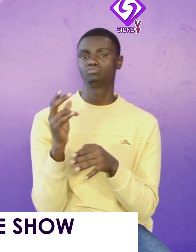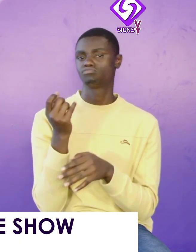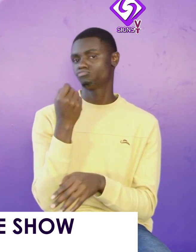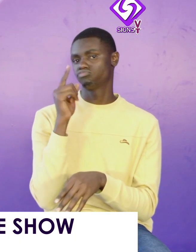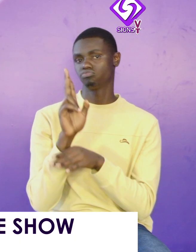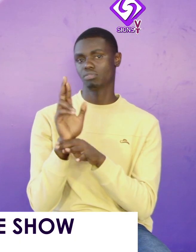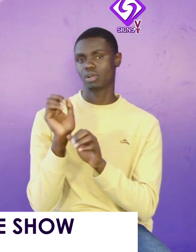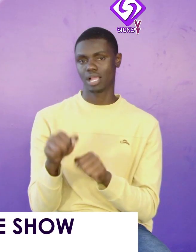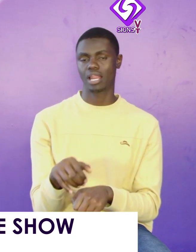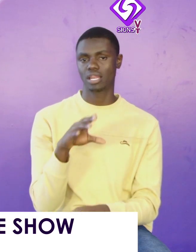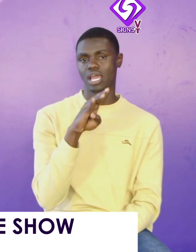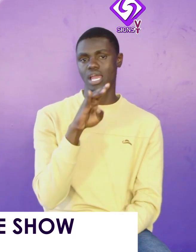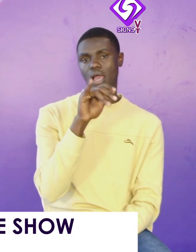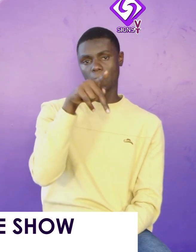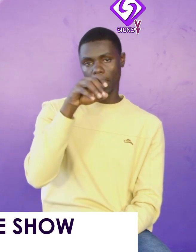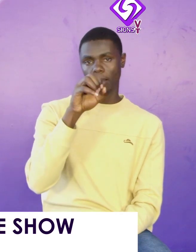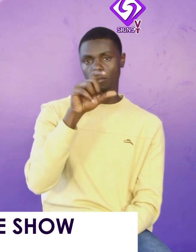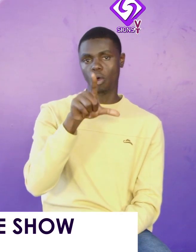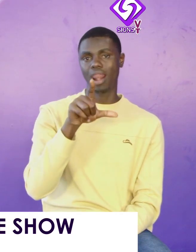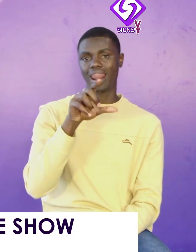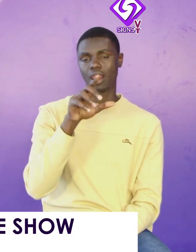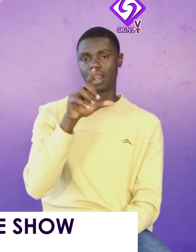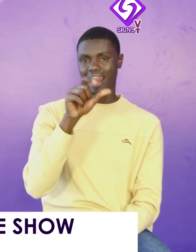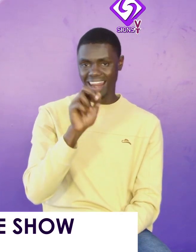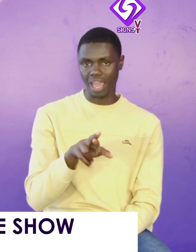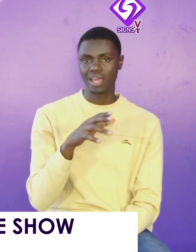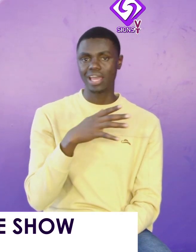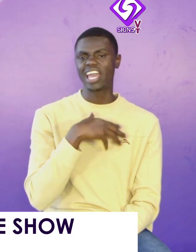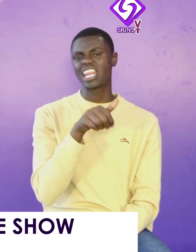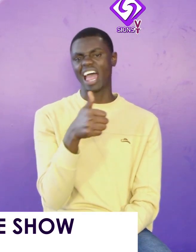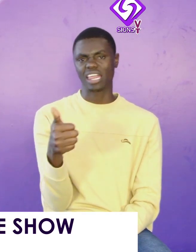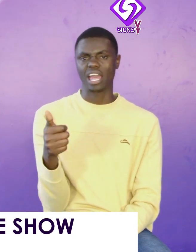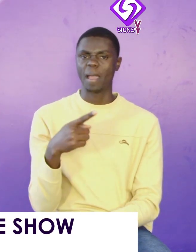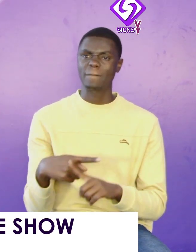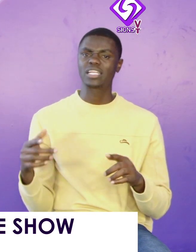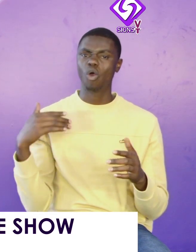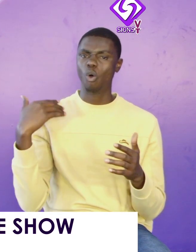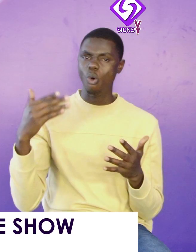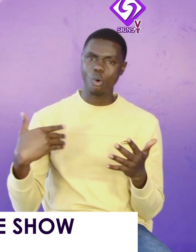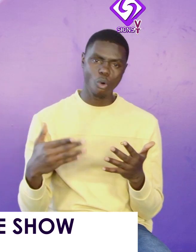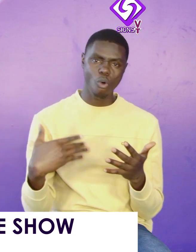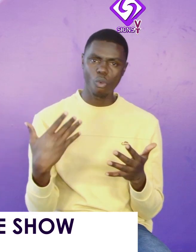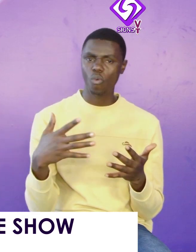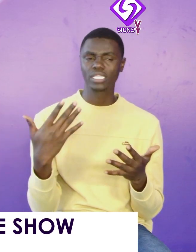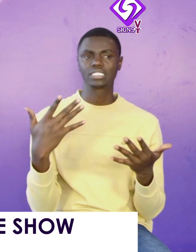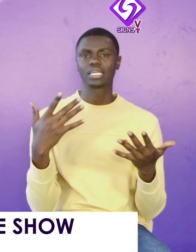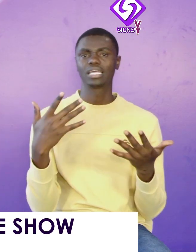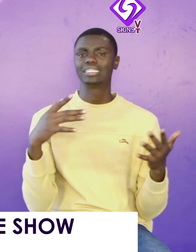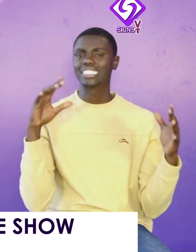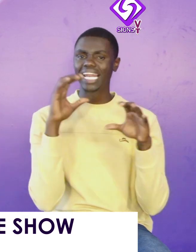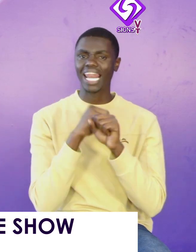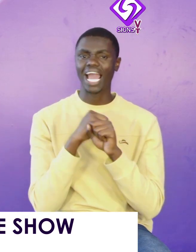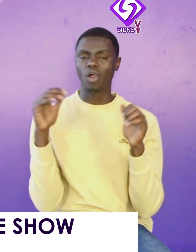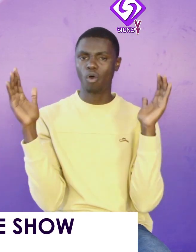bipolar, schizophrenia, and all that. But then, more often than not, it is just that lack of